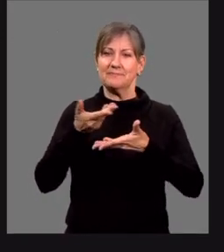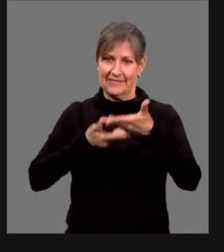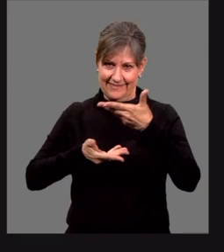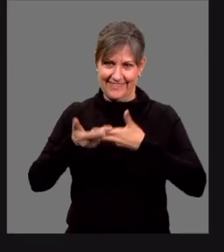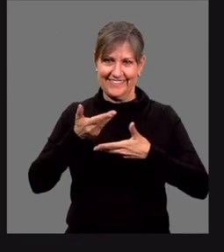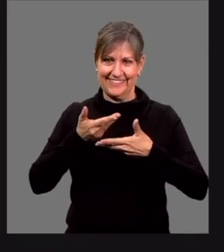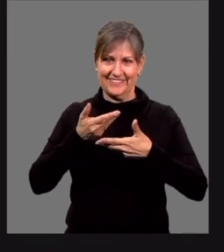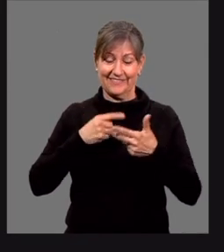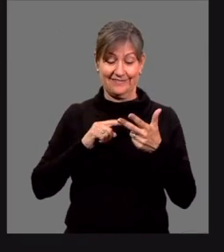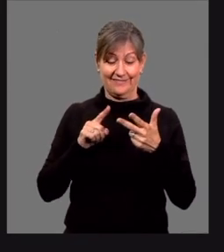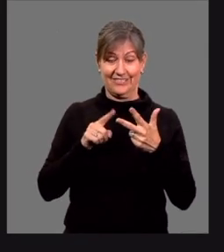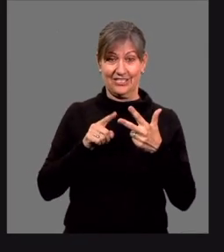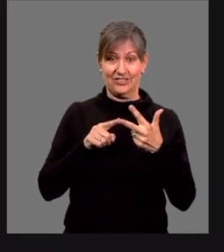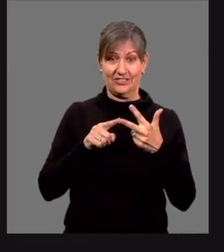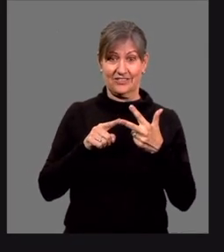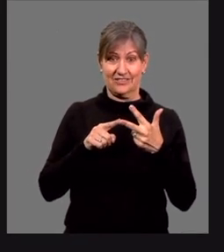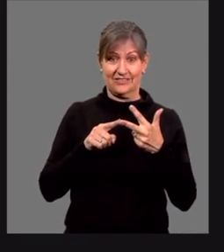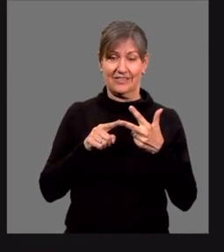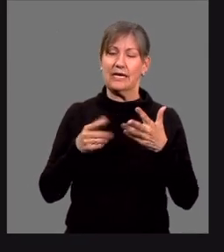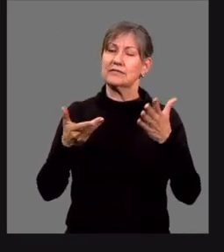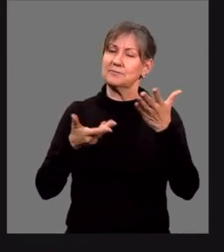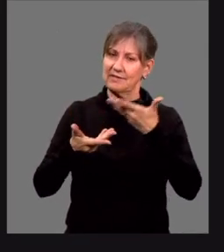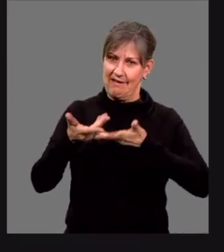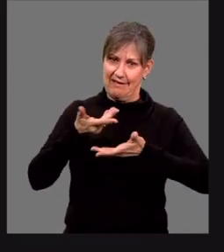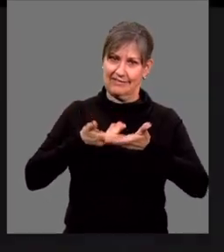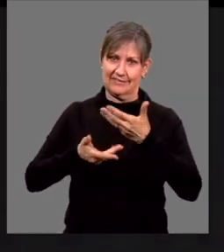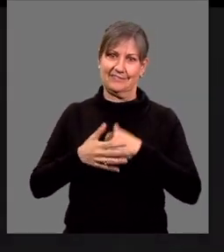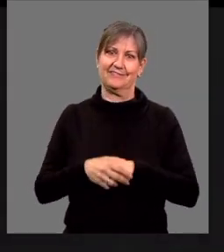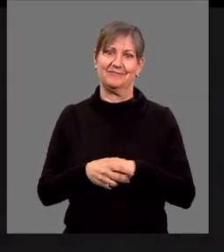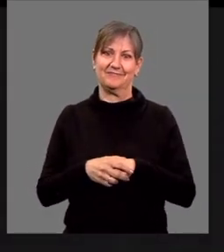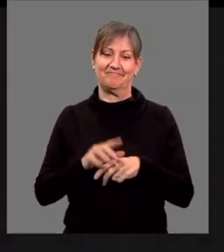kind. The third is to be kind.